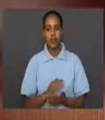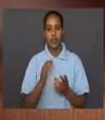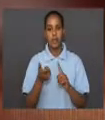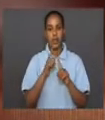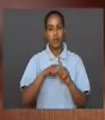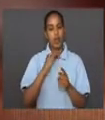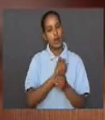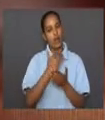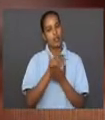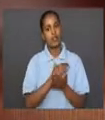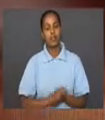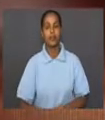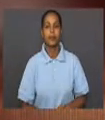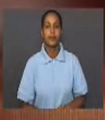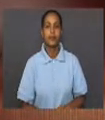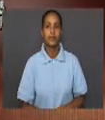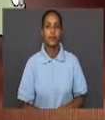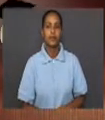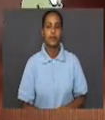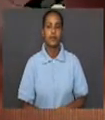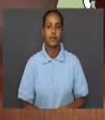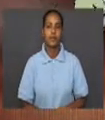Let's get back to our lesson.